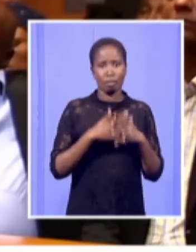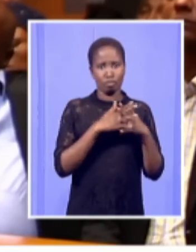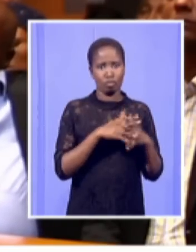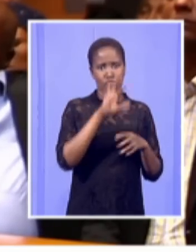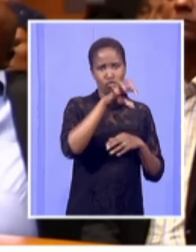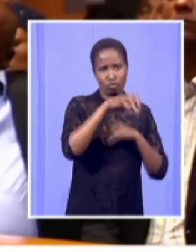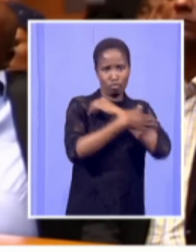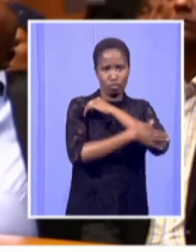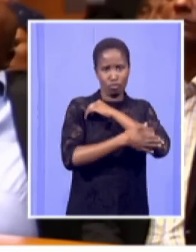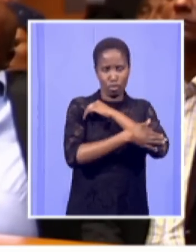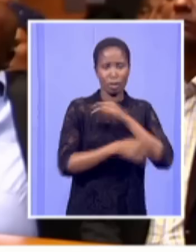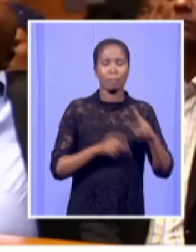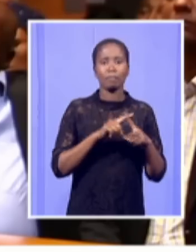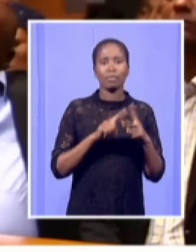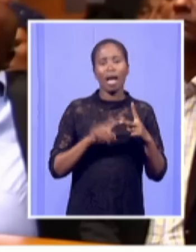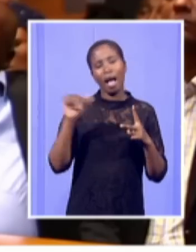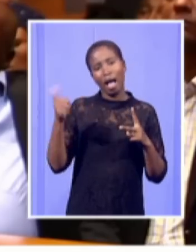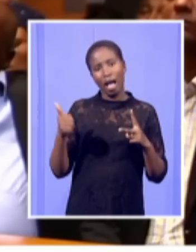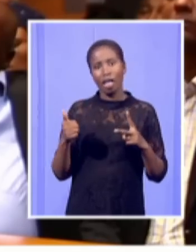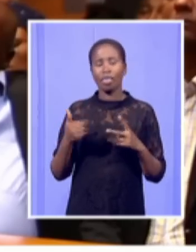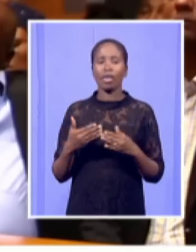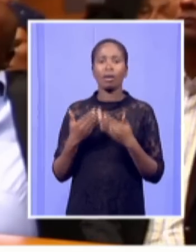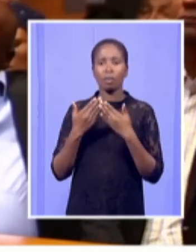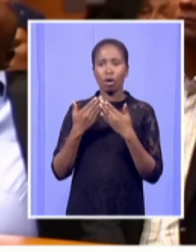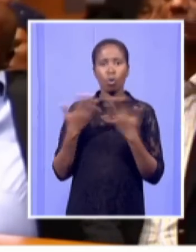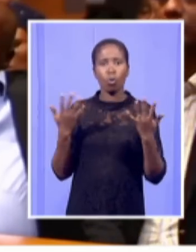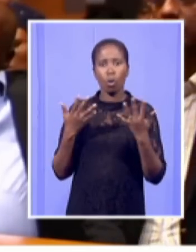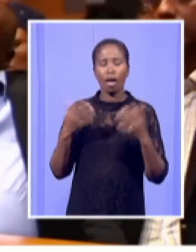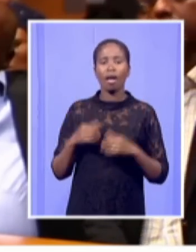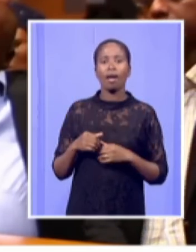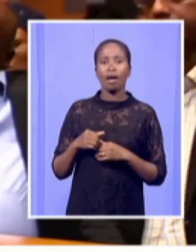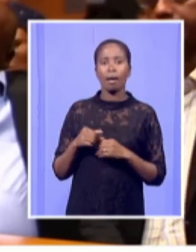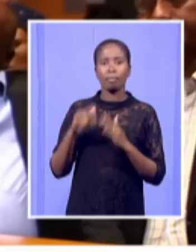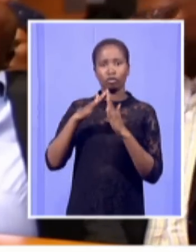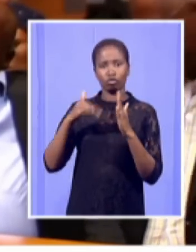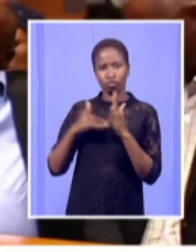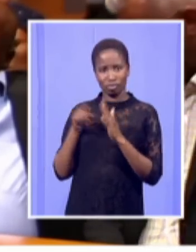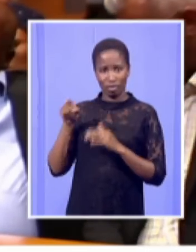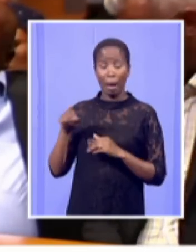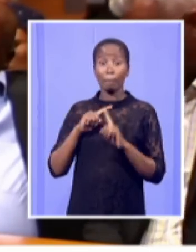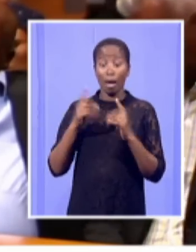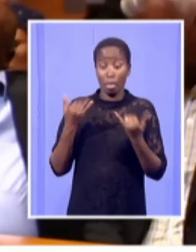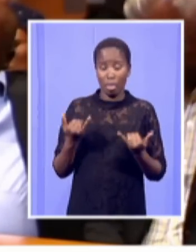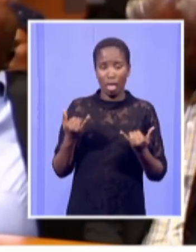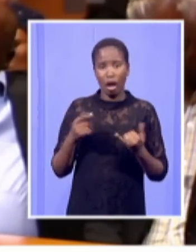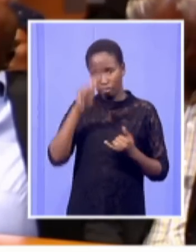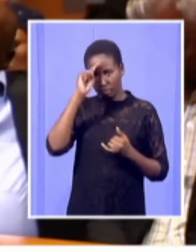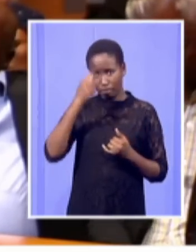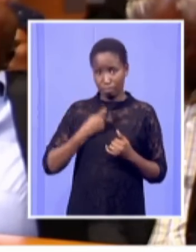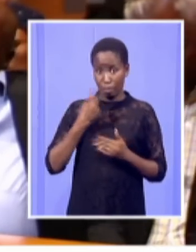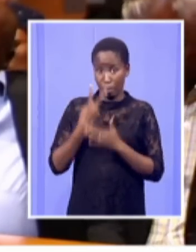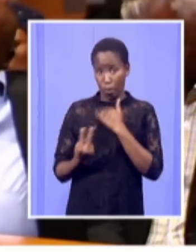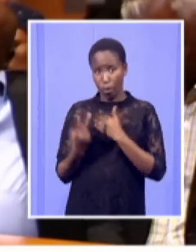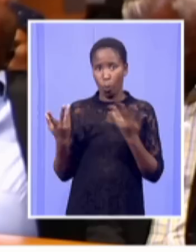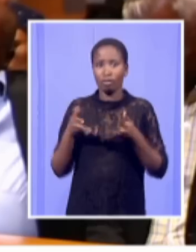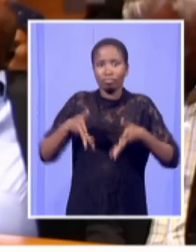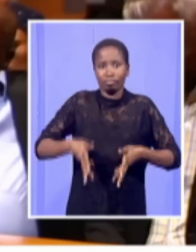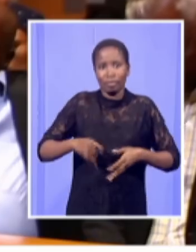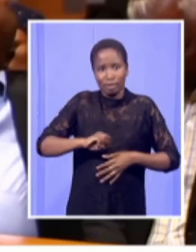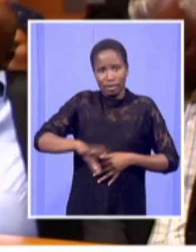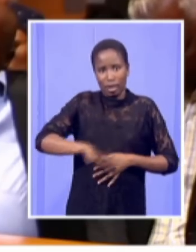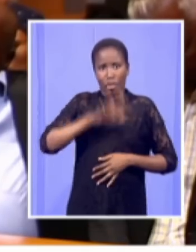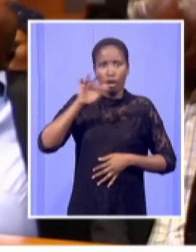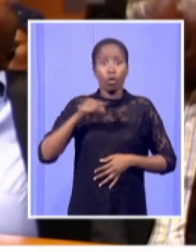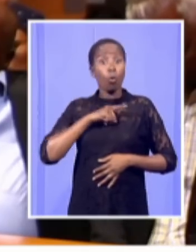one was studying in Manchester, United Kingdom. They are currently in South Africa. I very regard South Africa as my